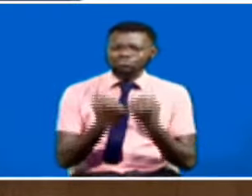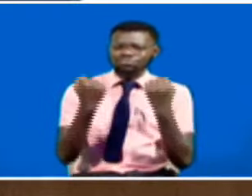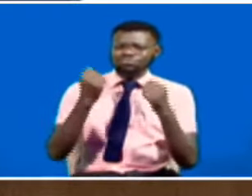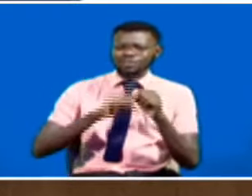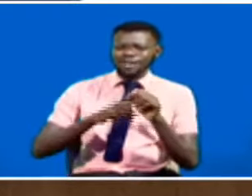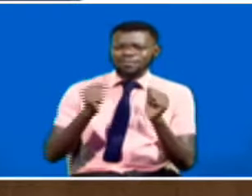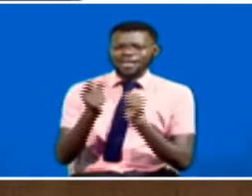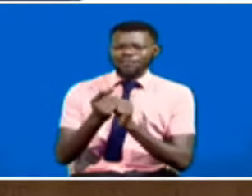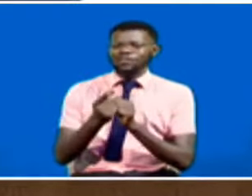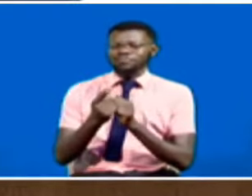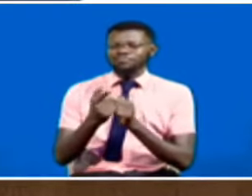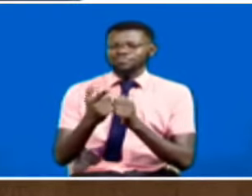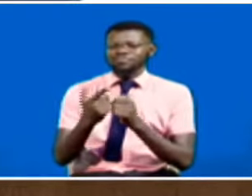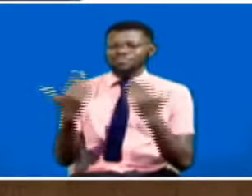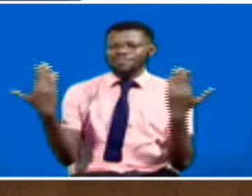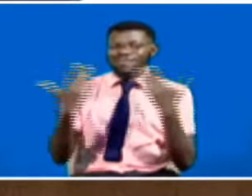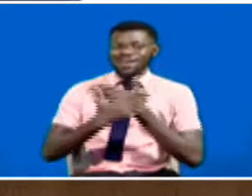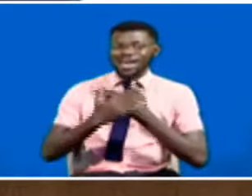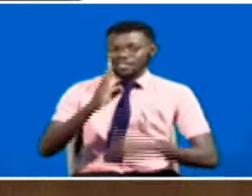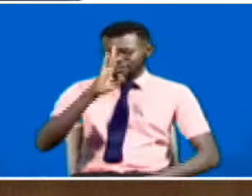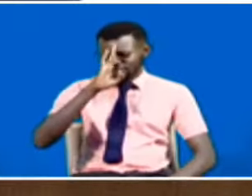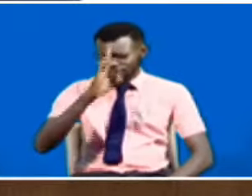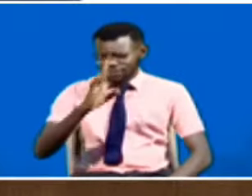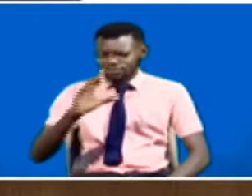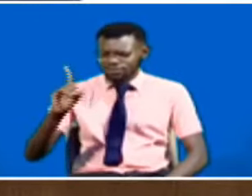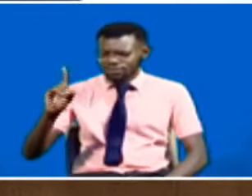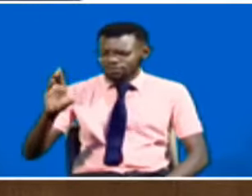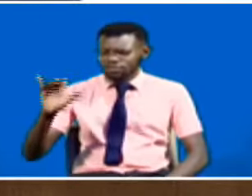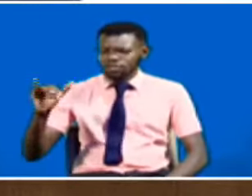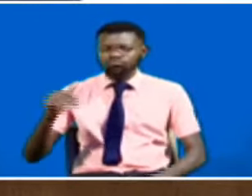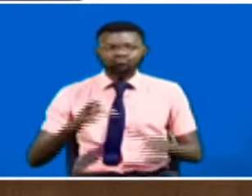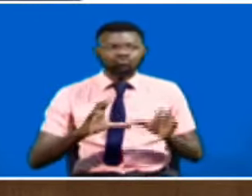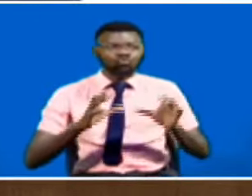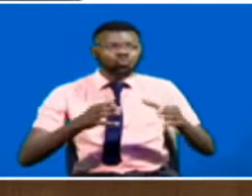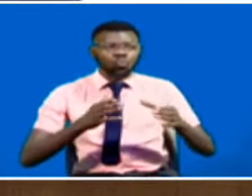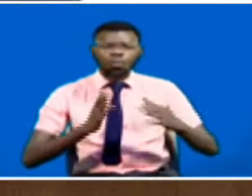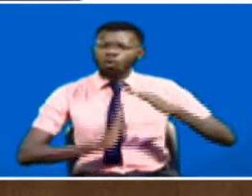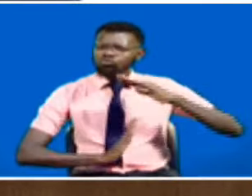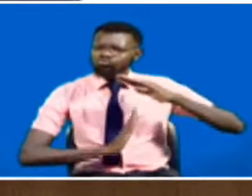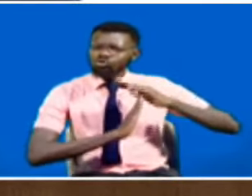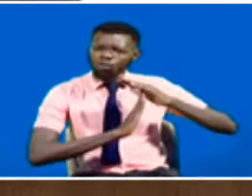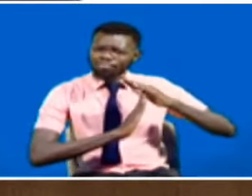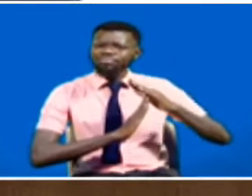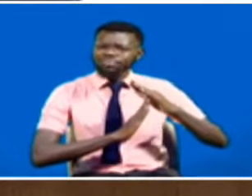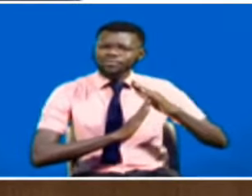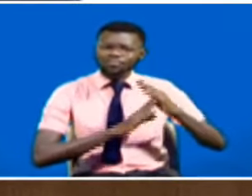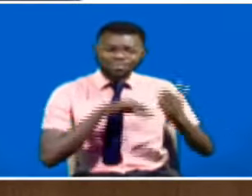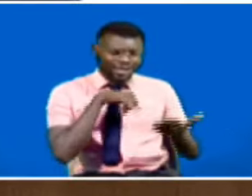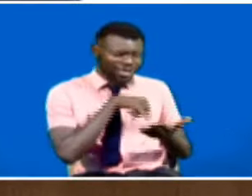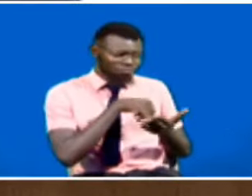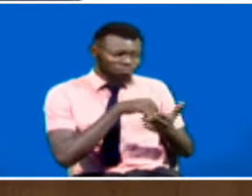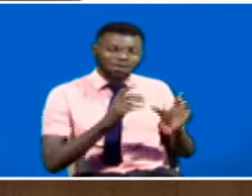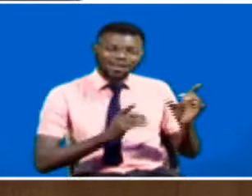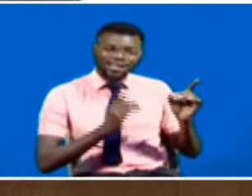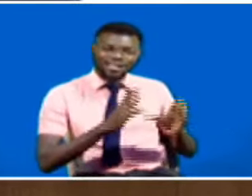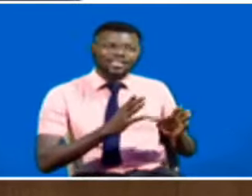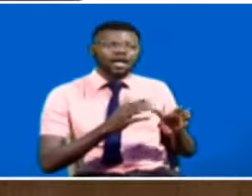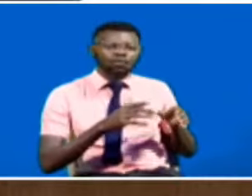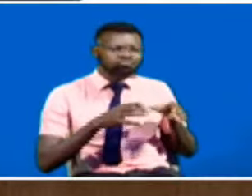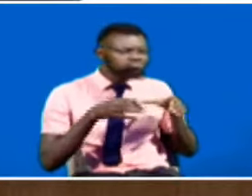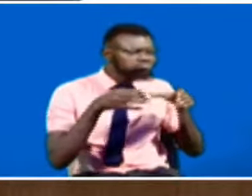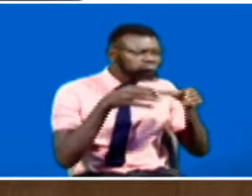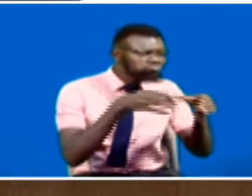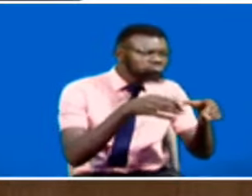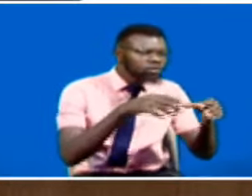on Sunday the 11th. A team of top DCI detectives led by Director of Homicide, Martin Yeguto, pieced together the final